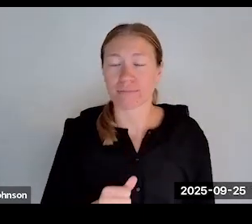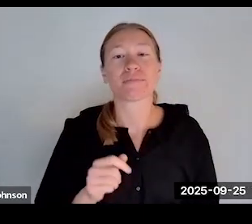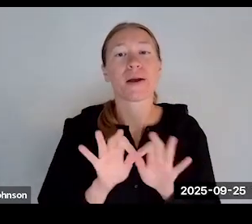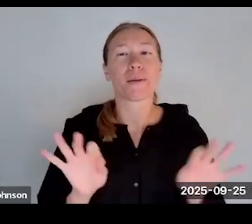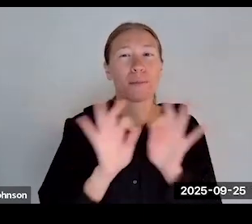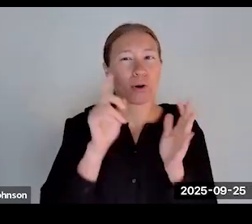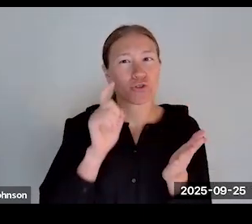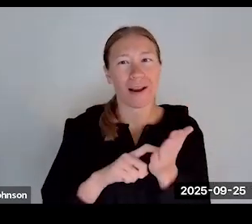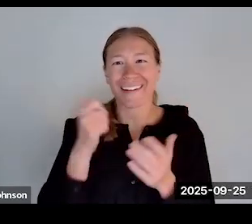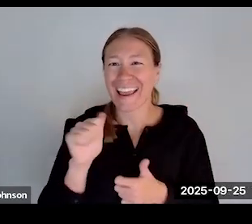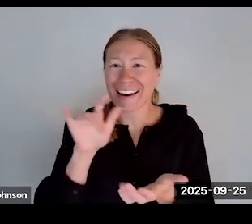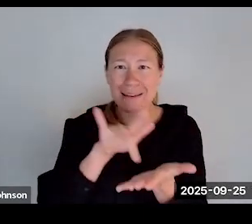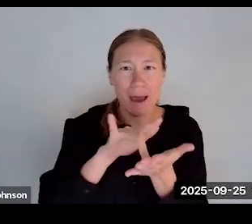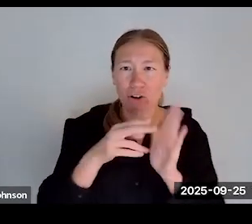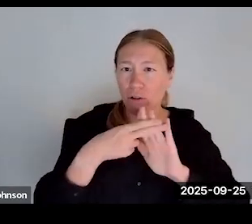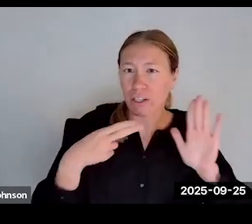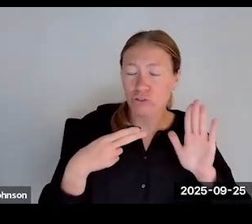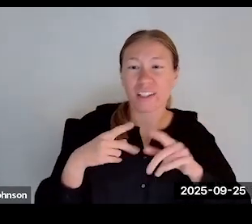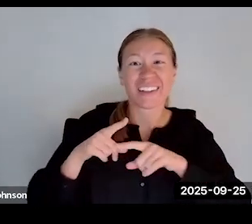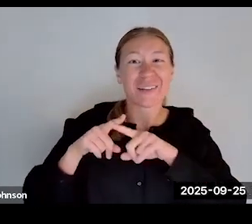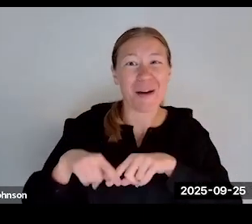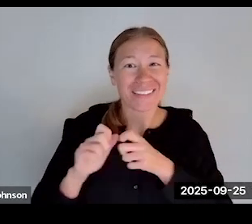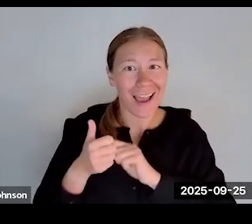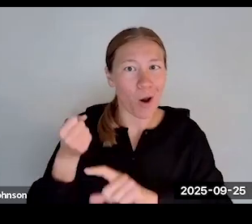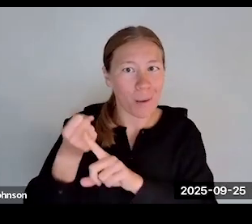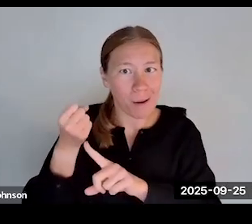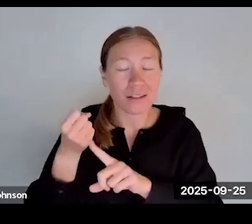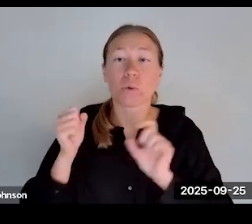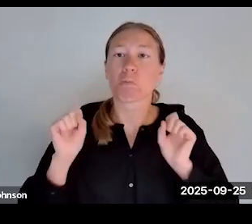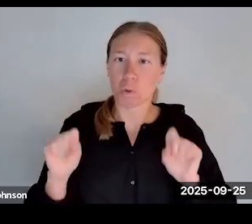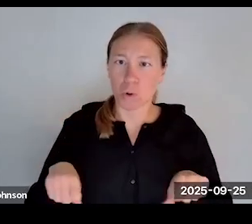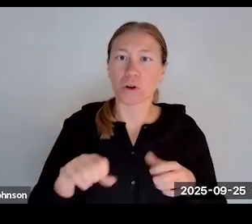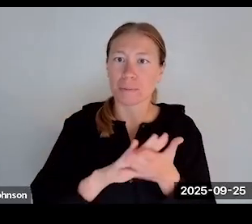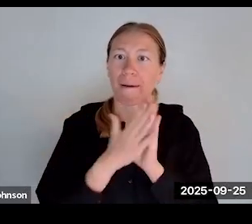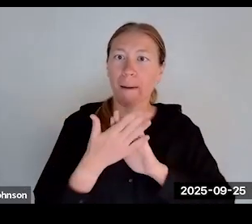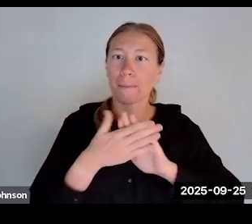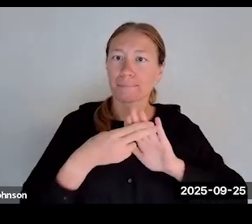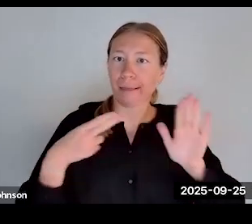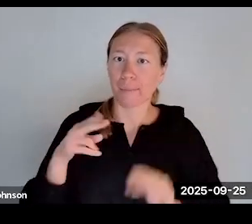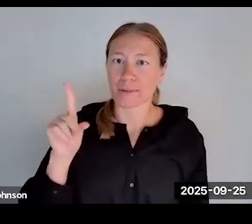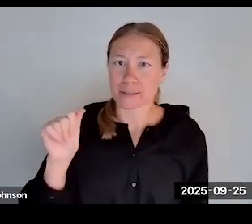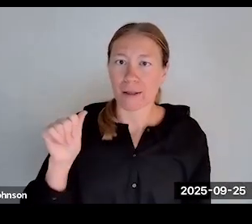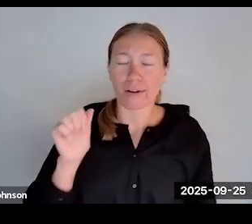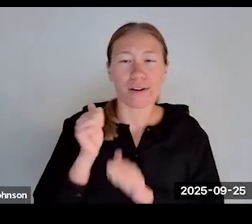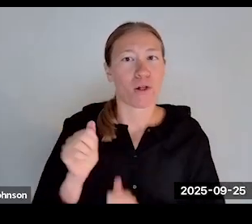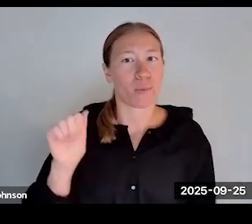medical condition, depending on impact, can be a disability under the ADA.